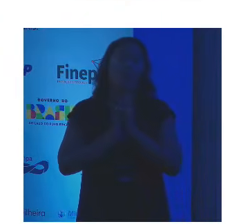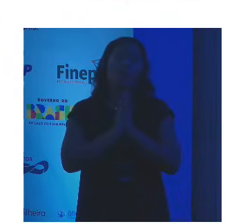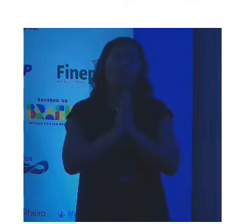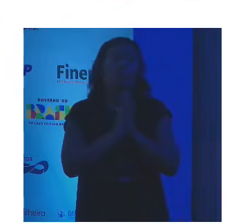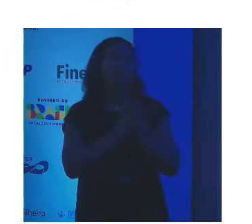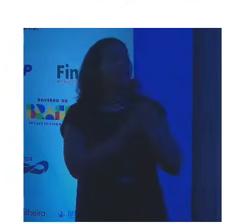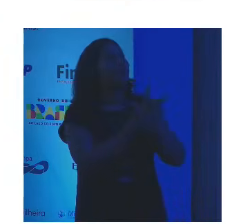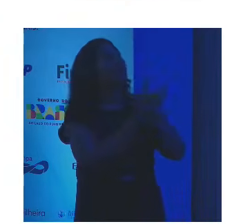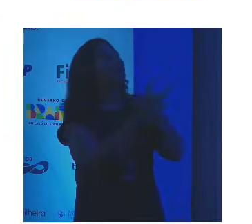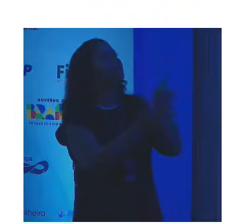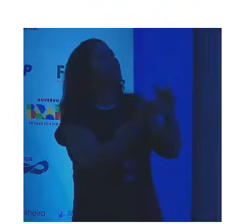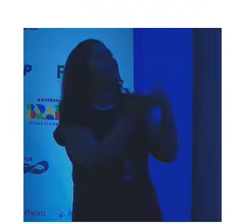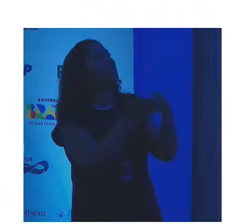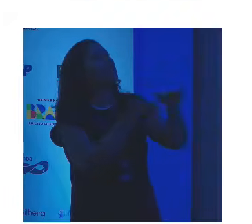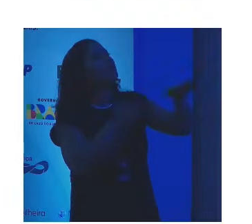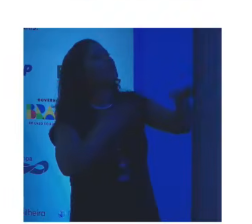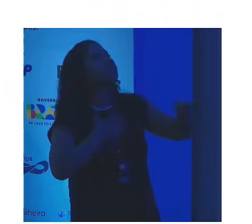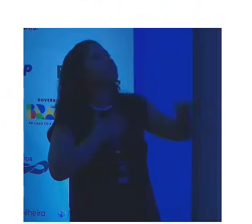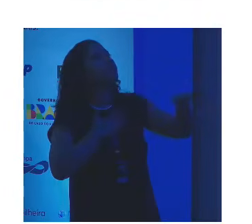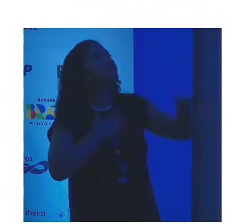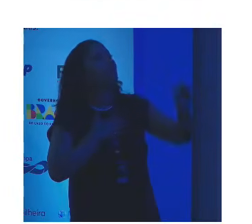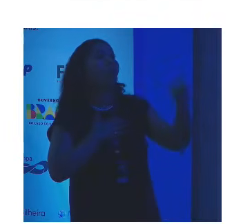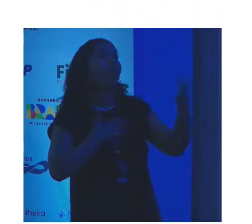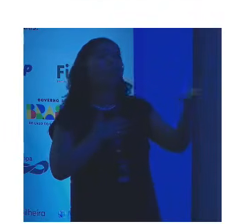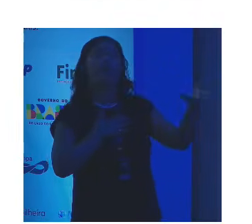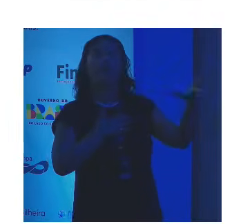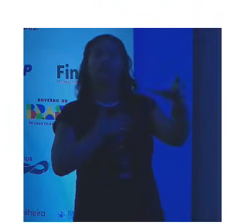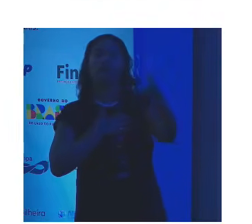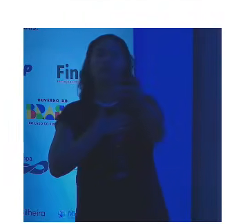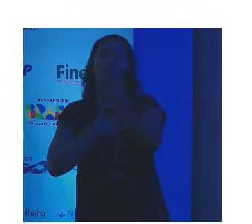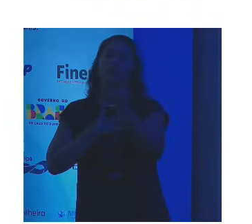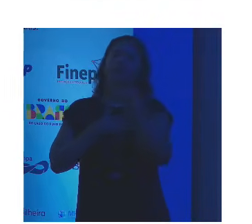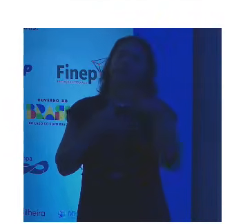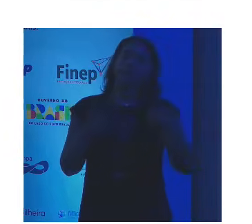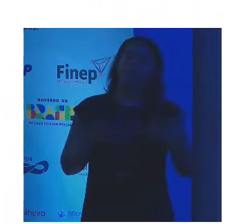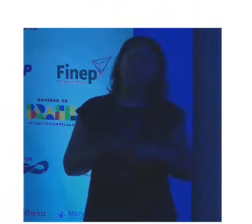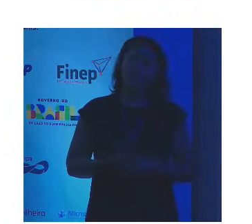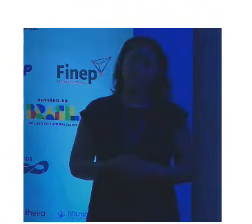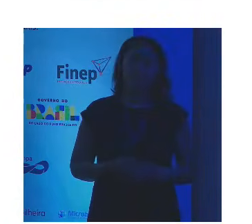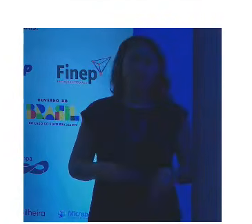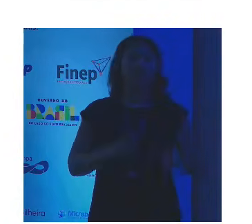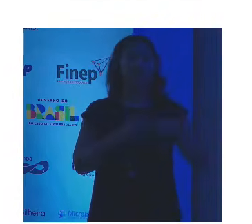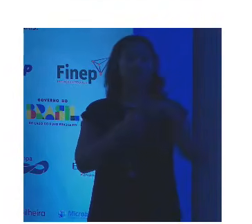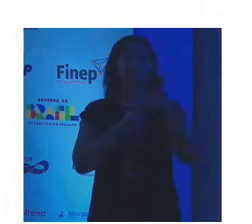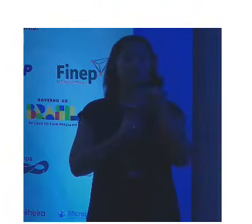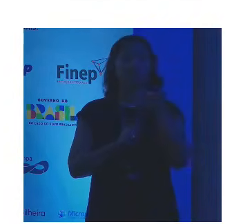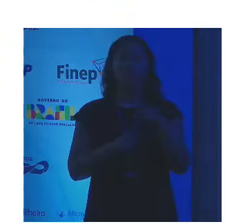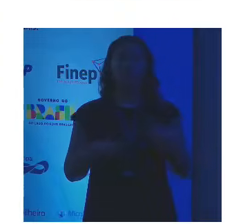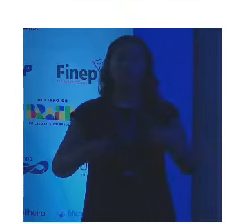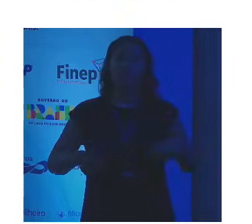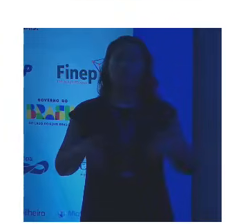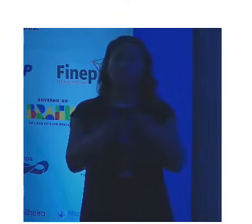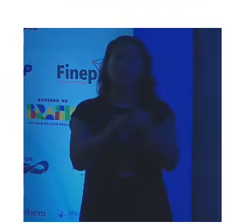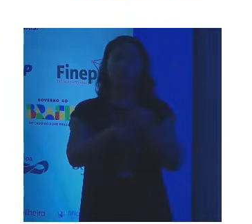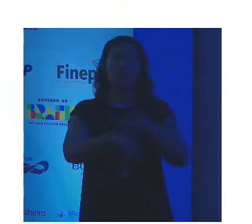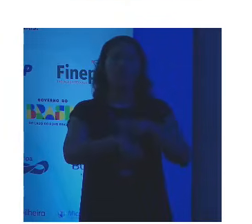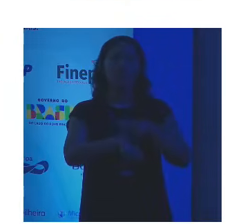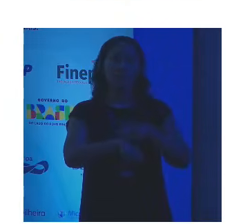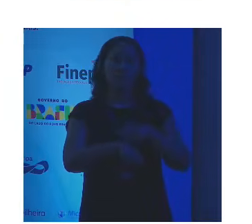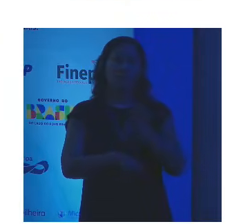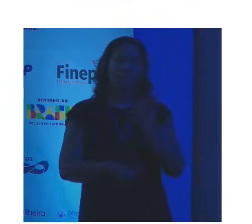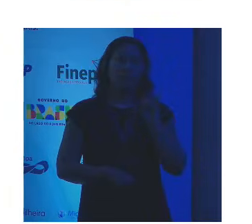so there is no impact, etc., etc. And more than that, you look at the weather, say, well, no, it's more cloudy, so you